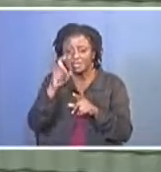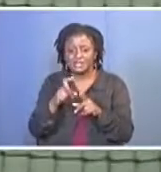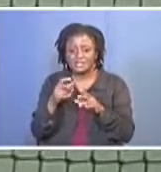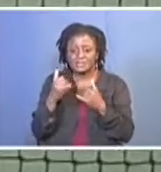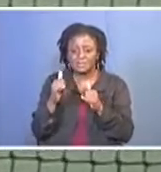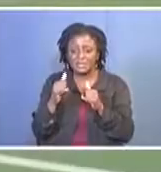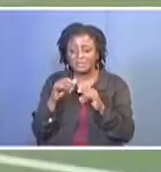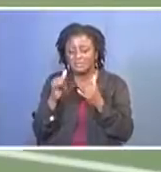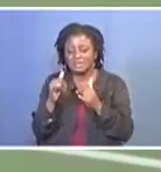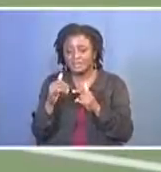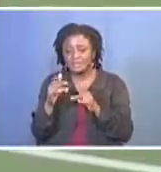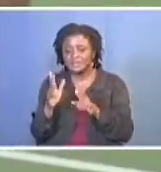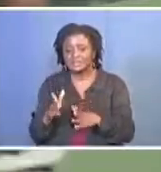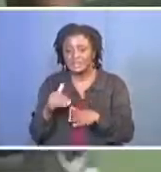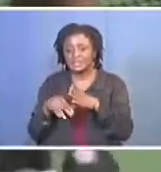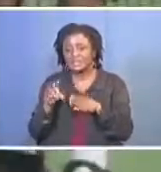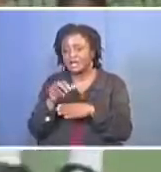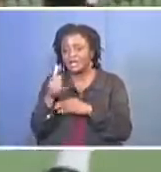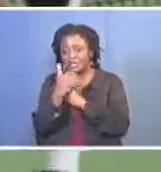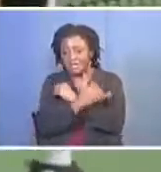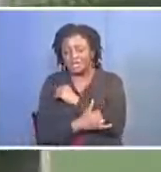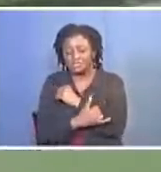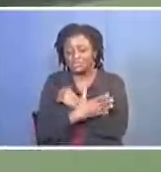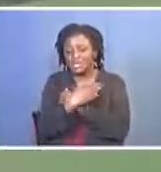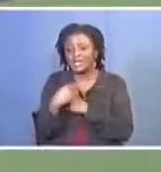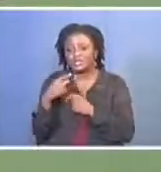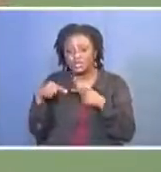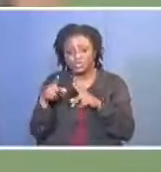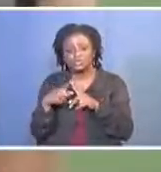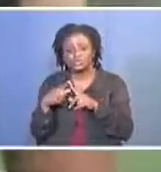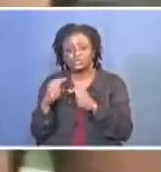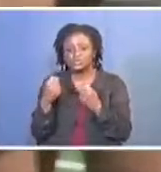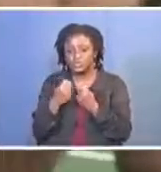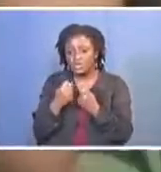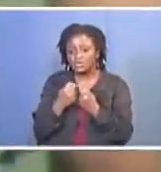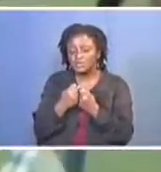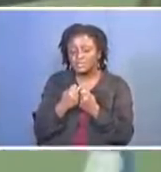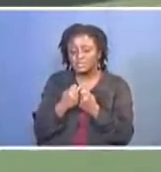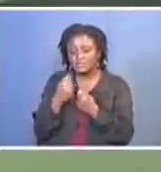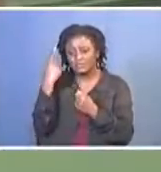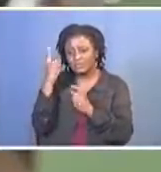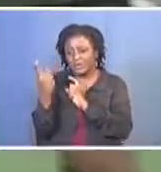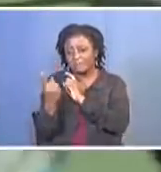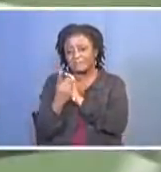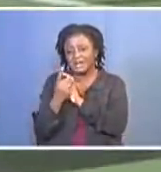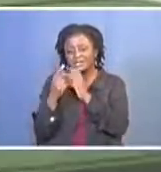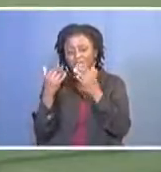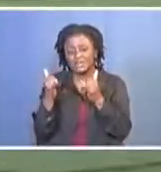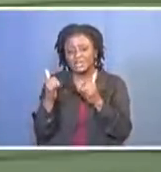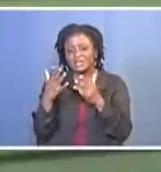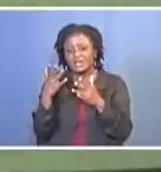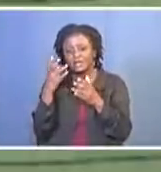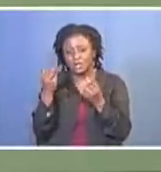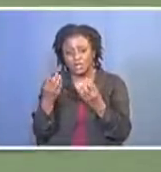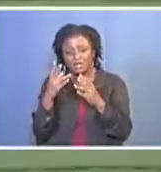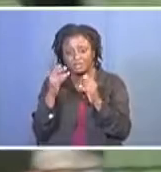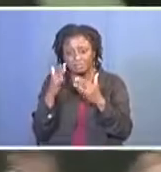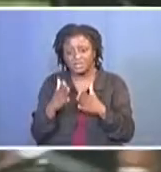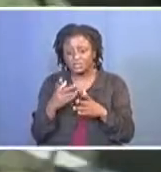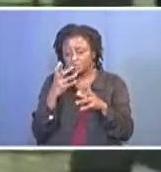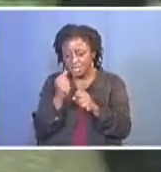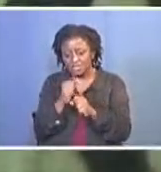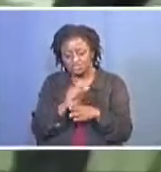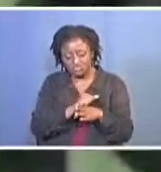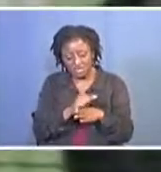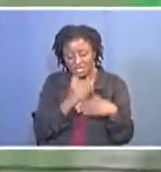North America, Europe, and go to tournaments, I think, for match play. There's a lot of players who get training